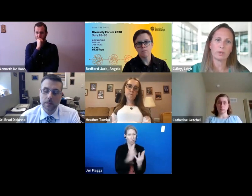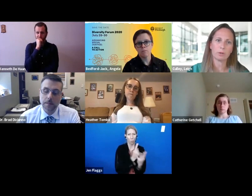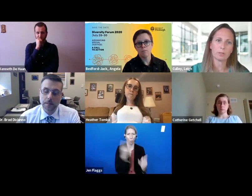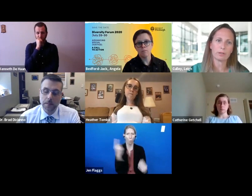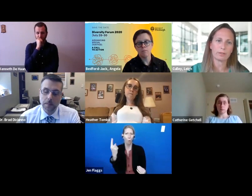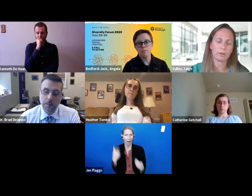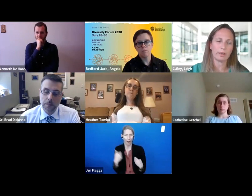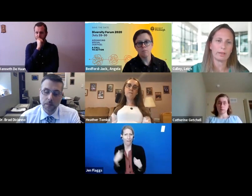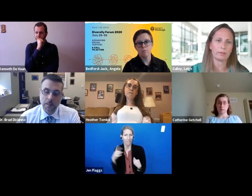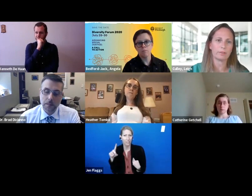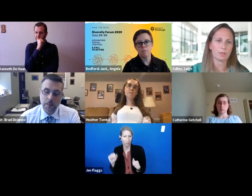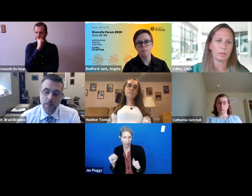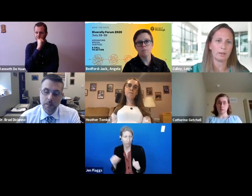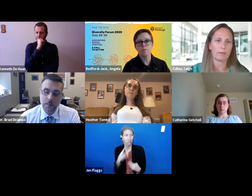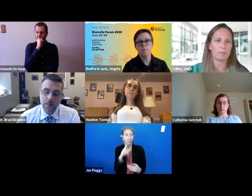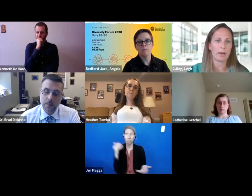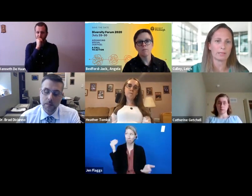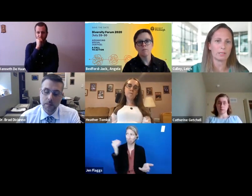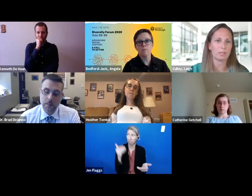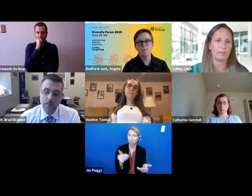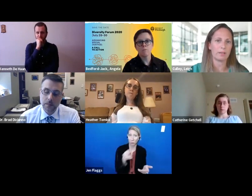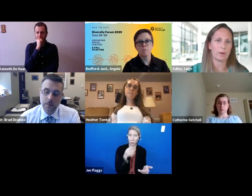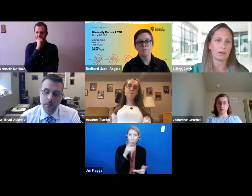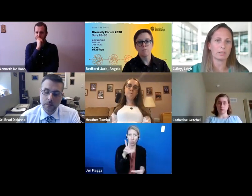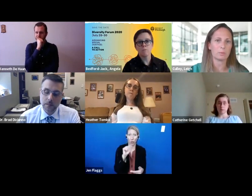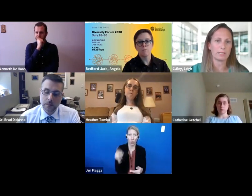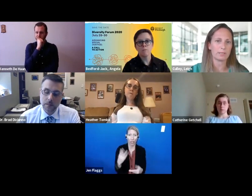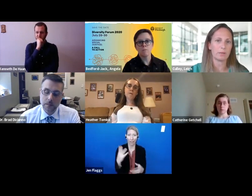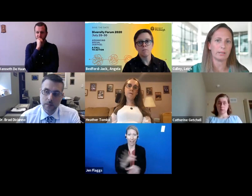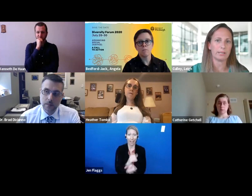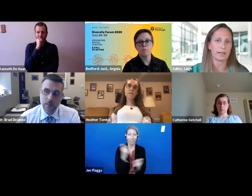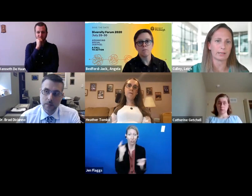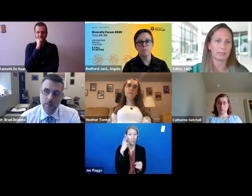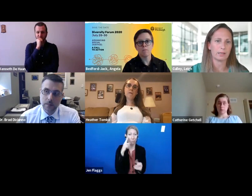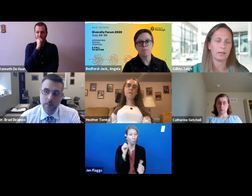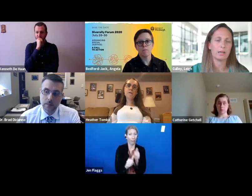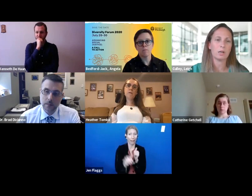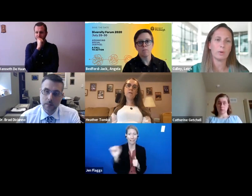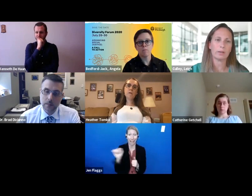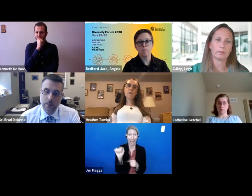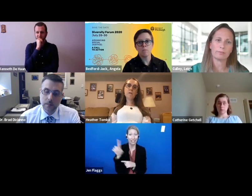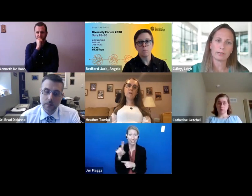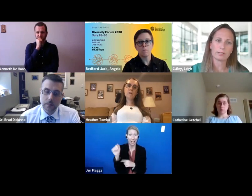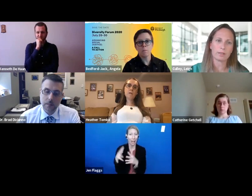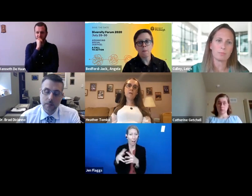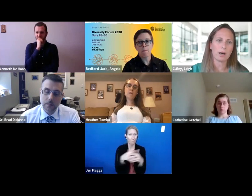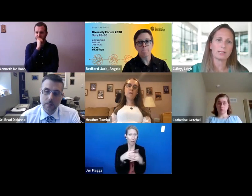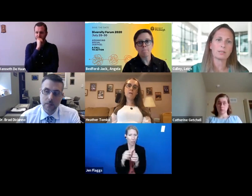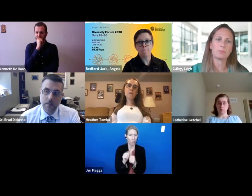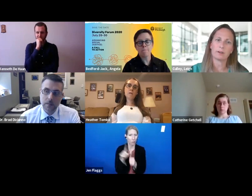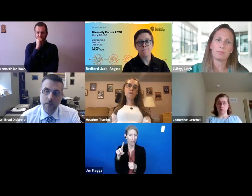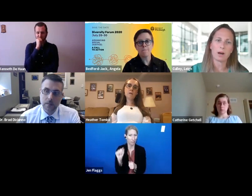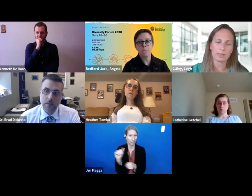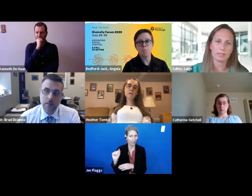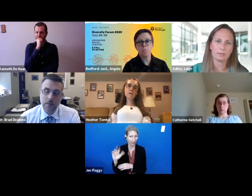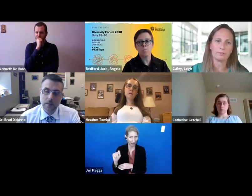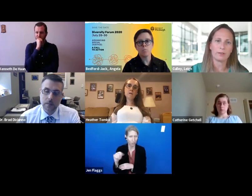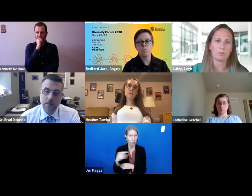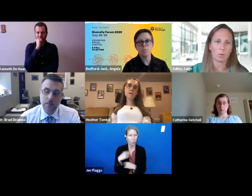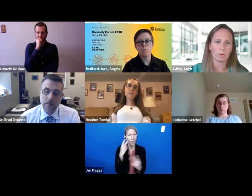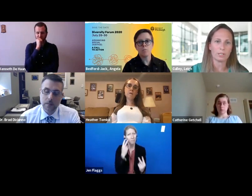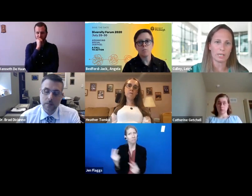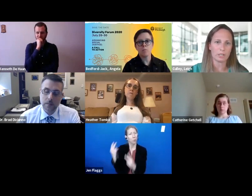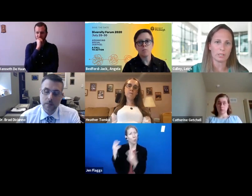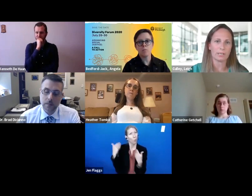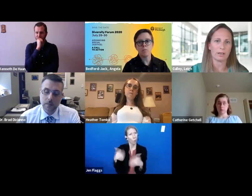And as we approach the 30th anniversary of the passage of the Americans with Disabilities Act, we can reflect on the modest but very positive